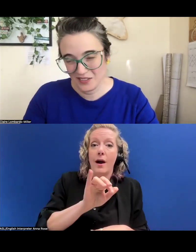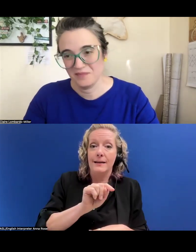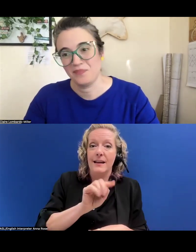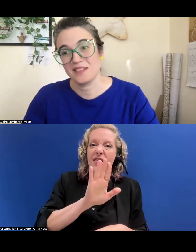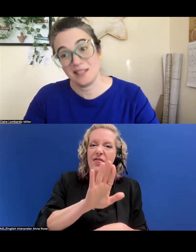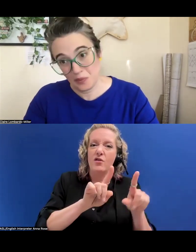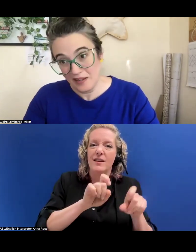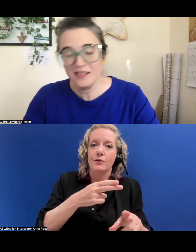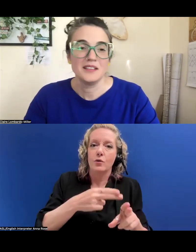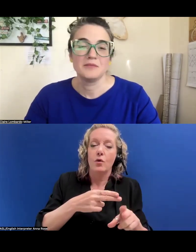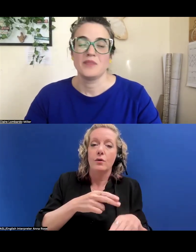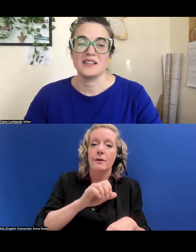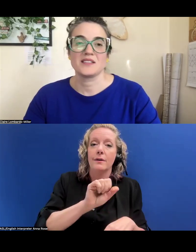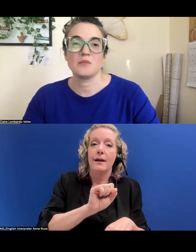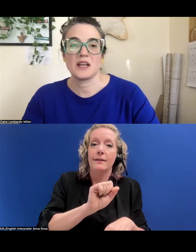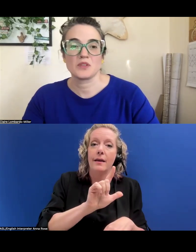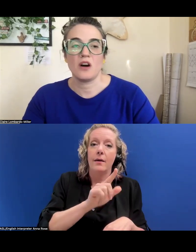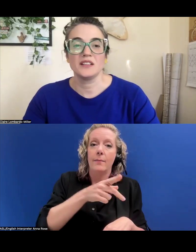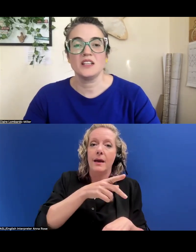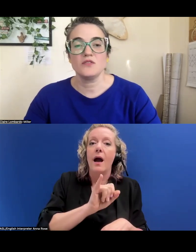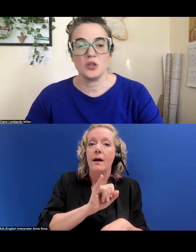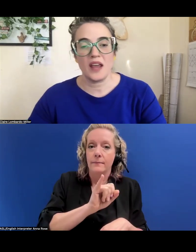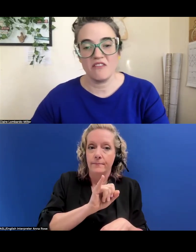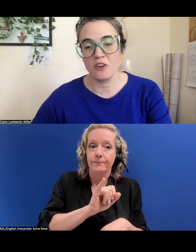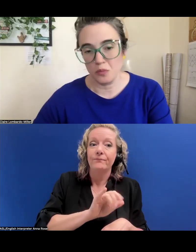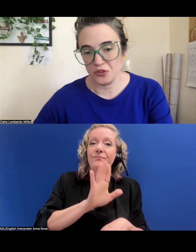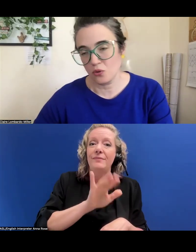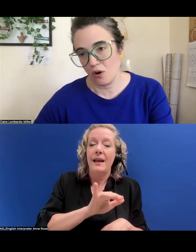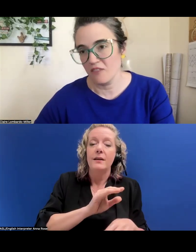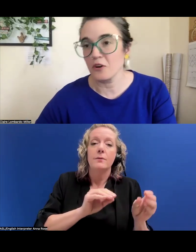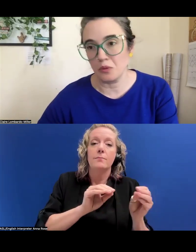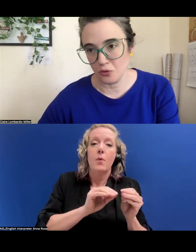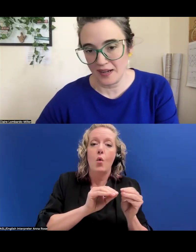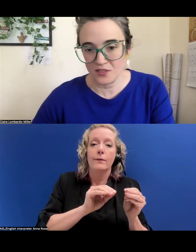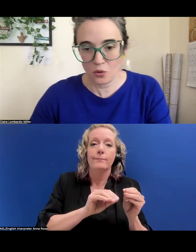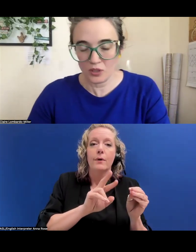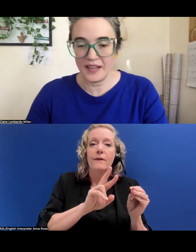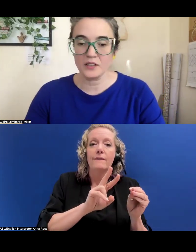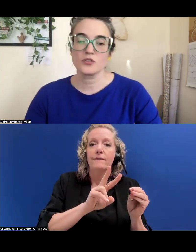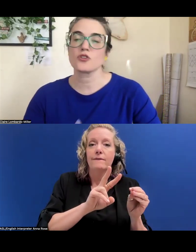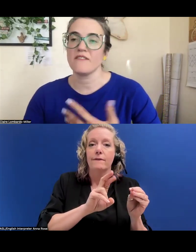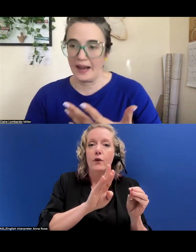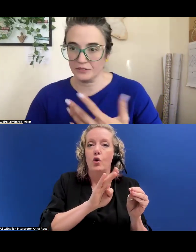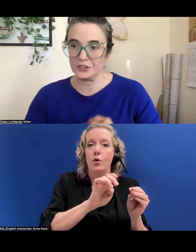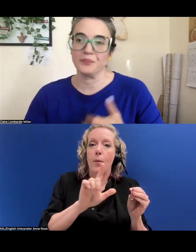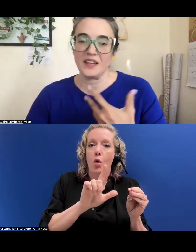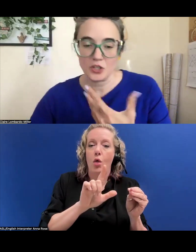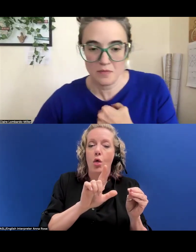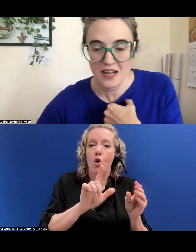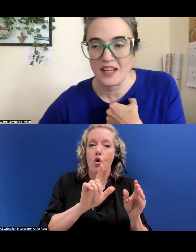SLPI, the Slippy, as it's sometimes called, gives you a verbal score, a verbal rating score like